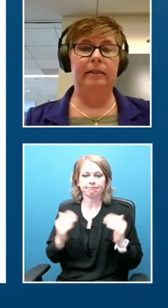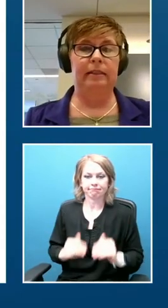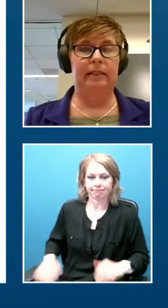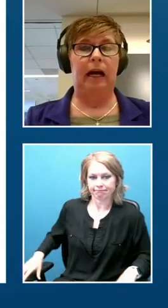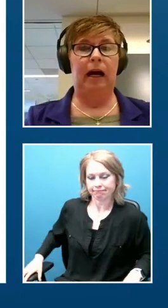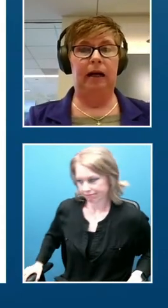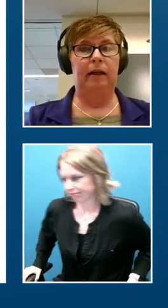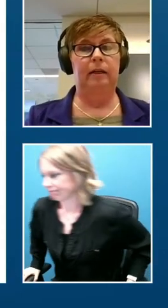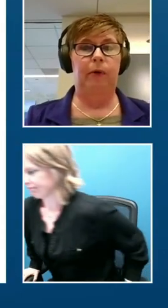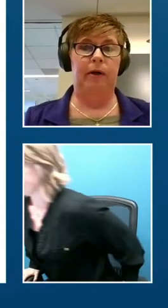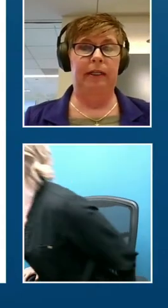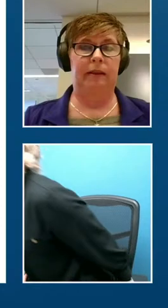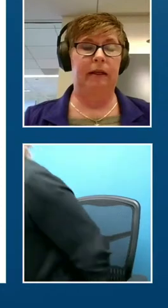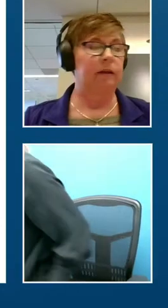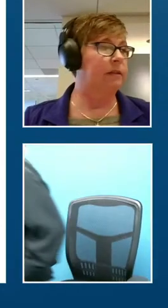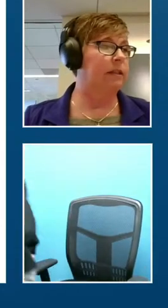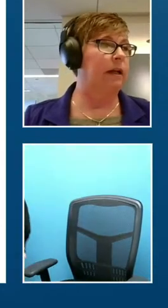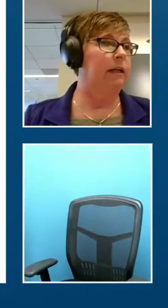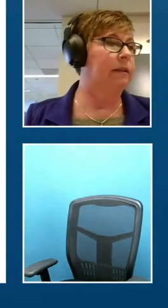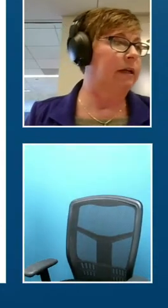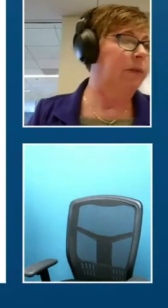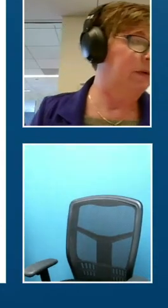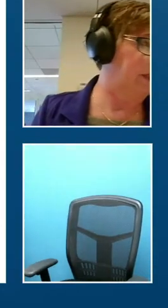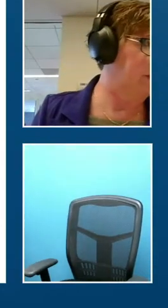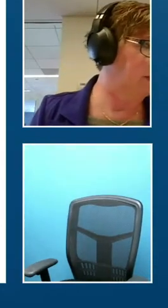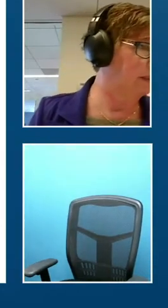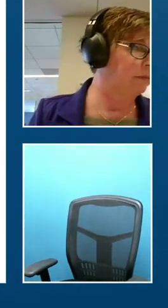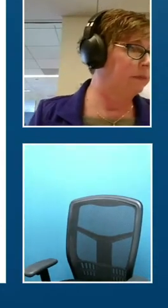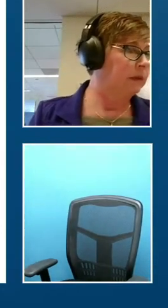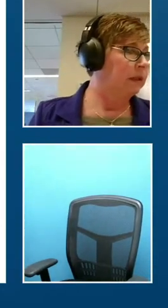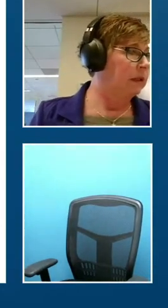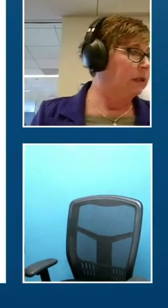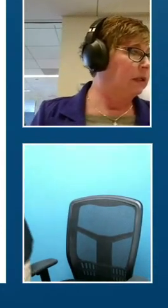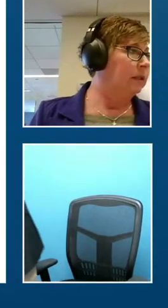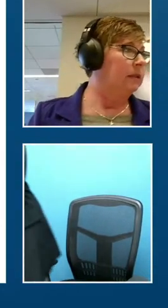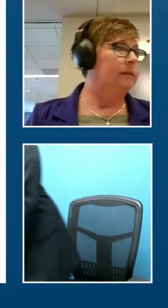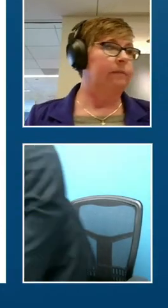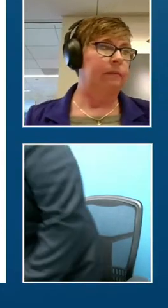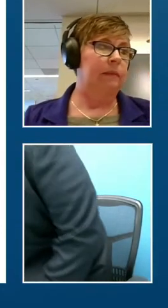And it has this highlighted part in there, slide, that I want to read to you.